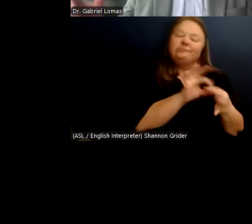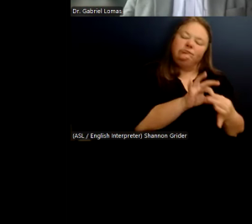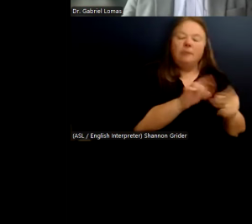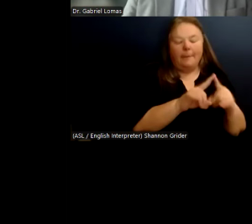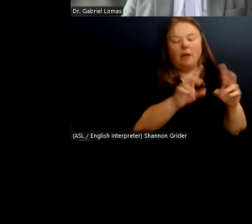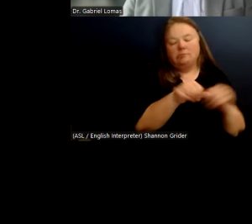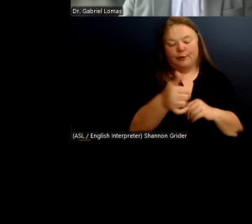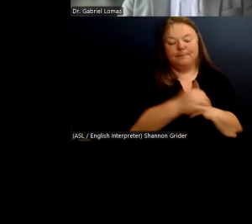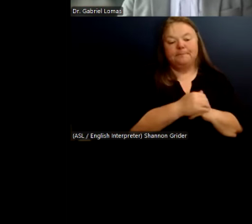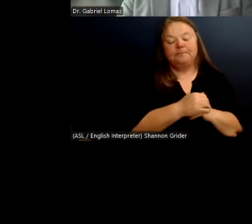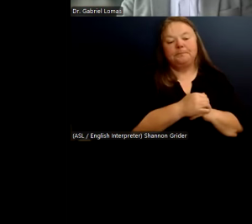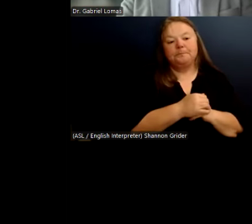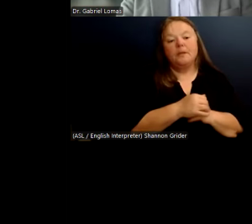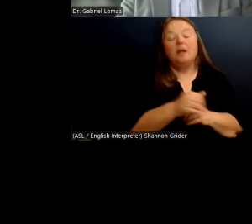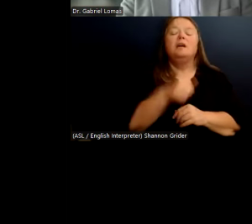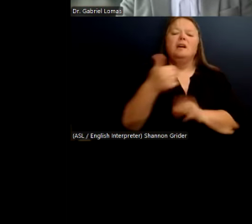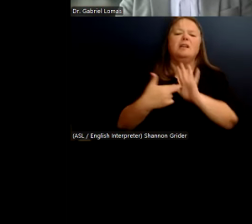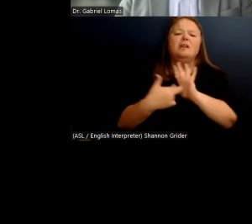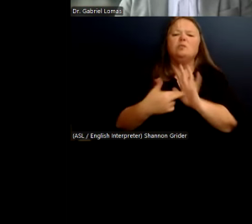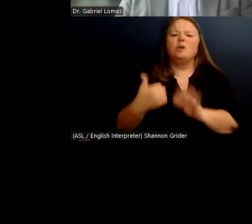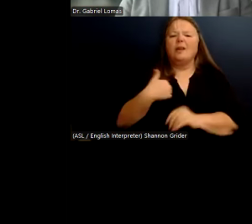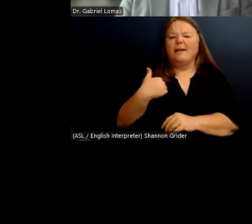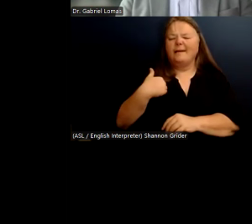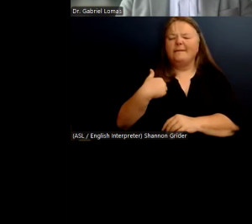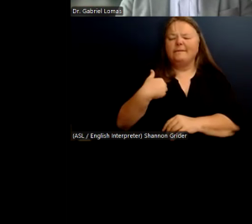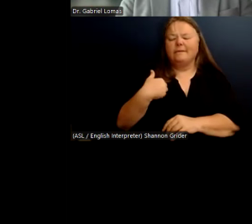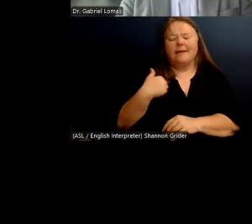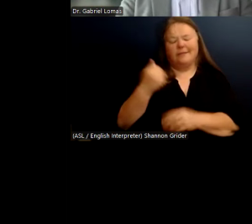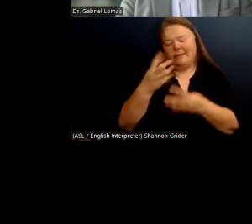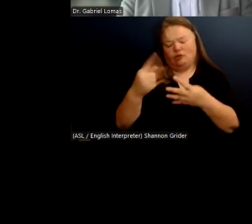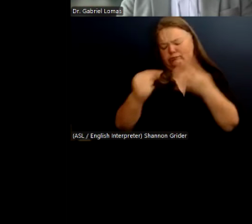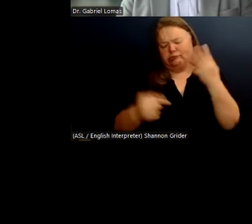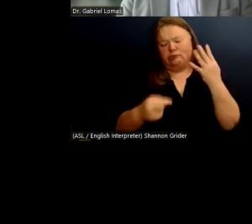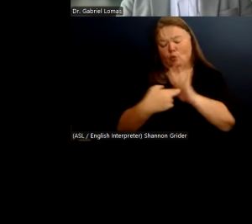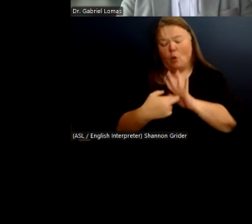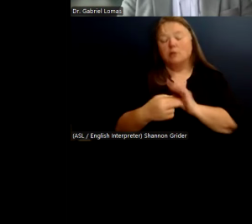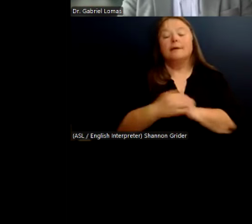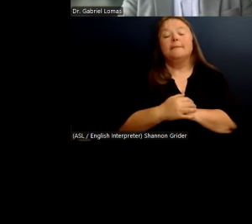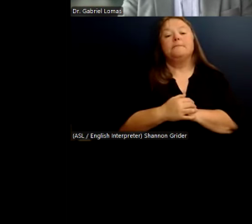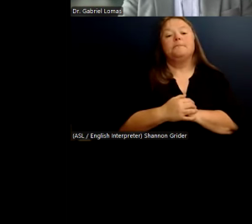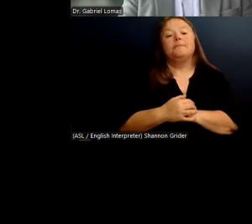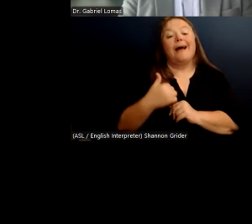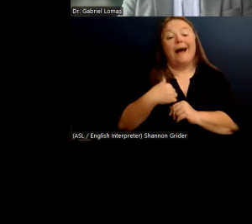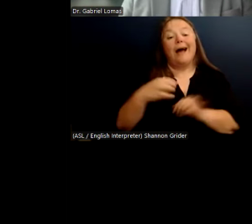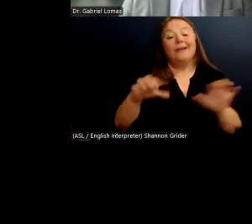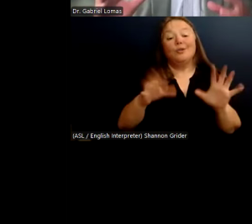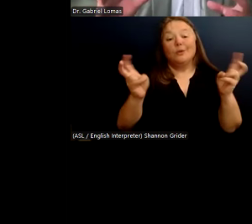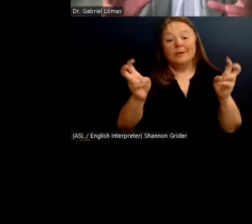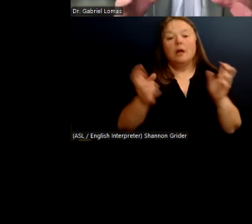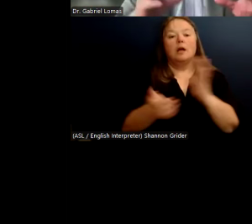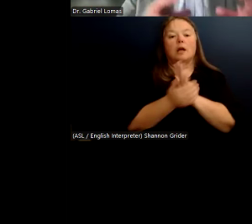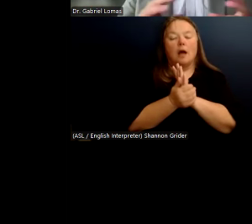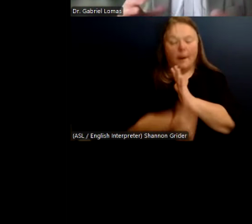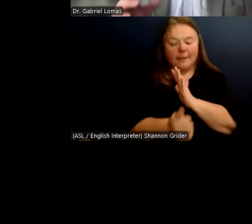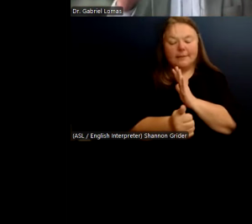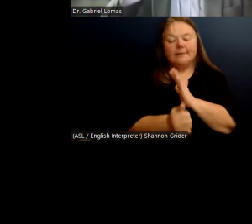roles that I do quite a bit, and I honestly enjoy the role, is doing competency evaluations. I do